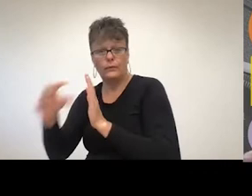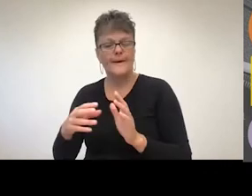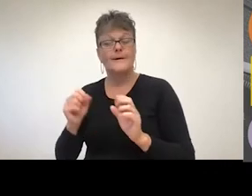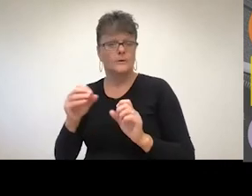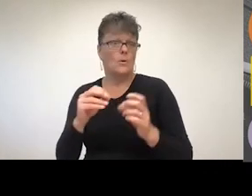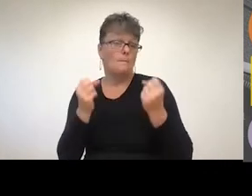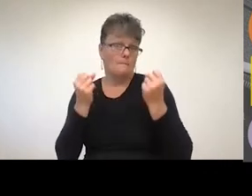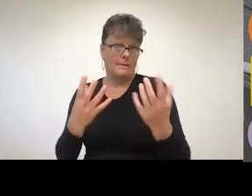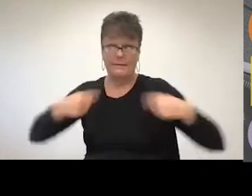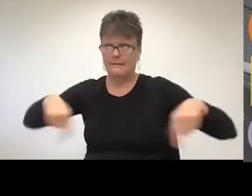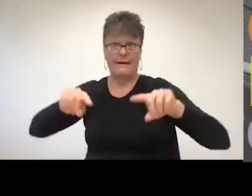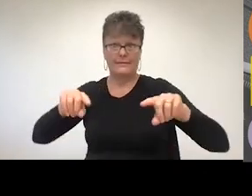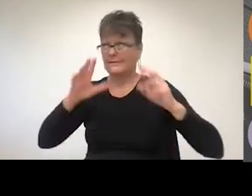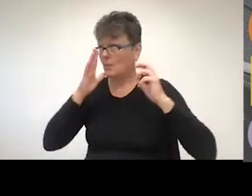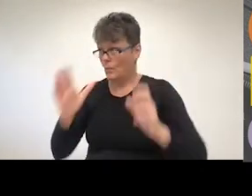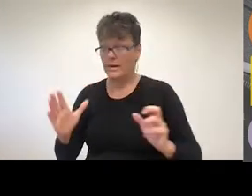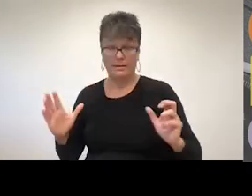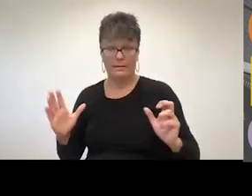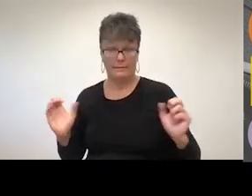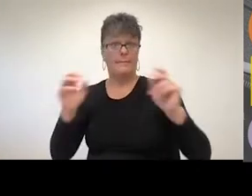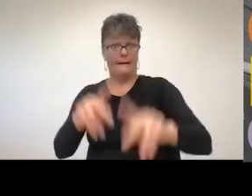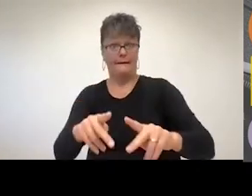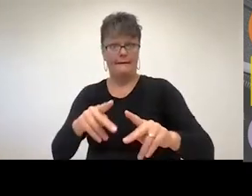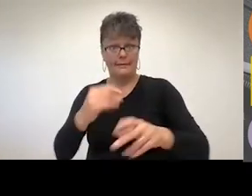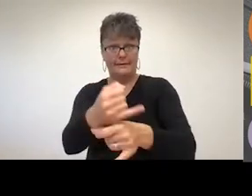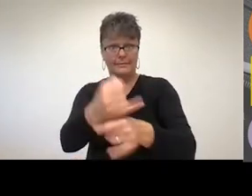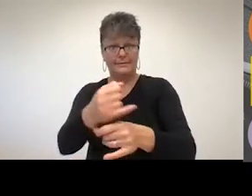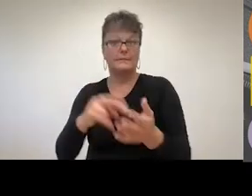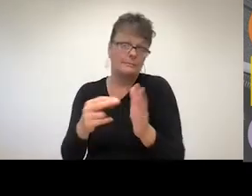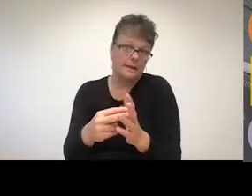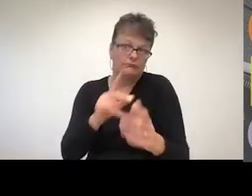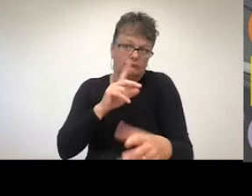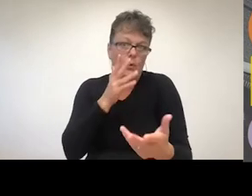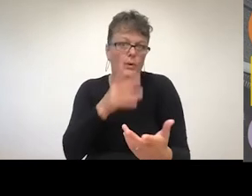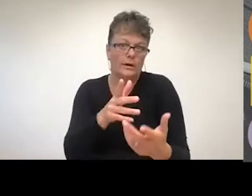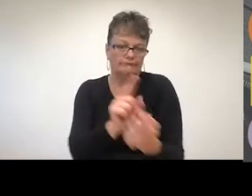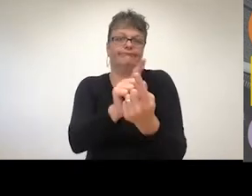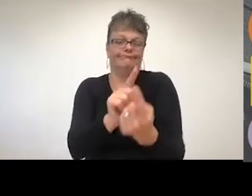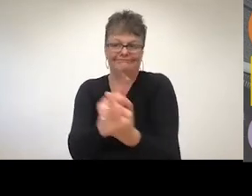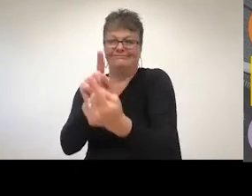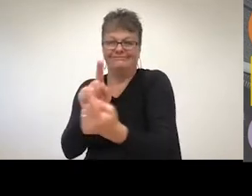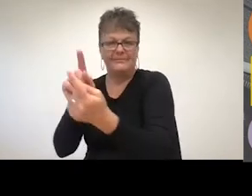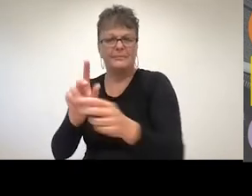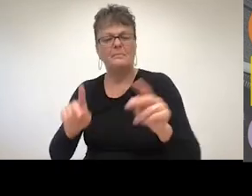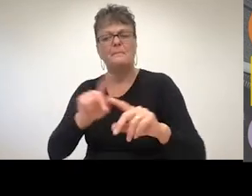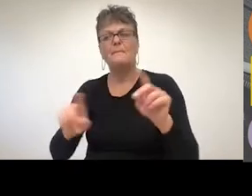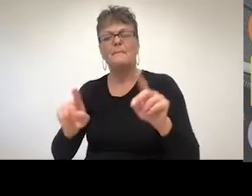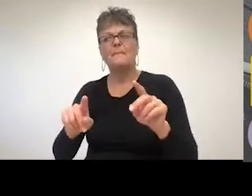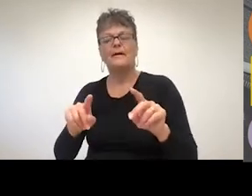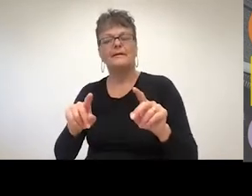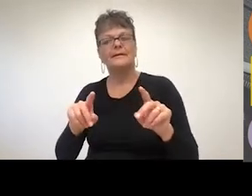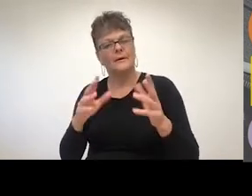by default then reconnecting with our students and with our faculty, we really wanted to capture the idea of connecting by